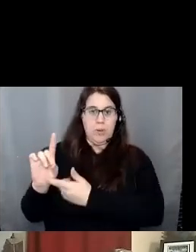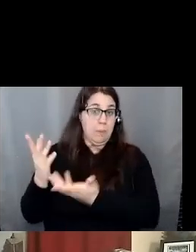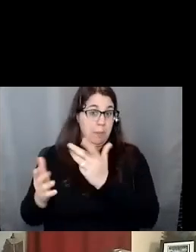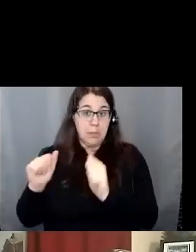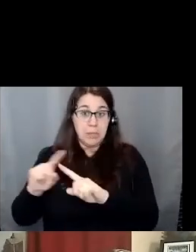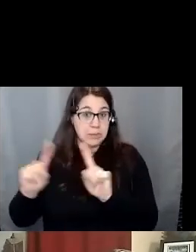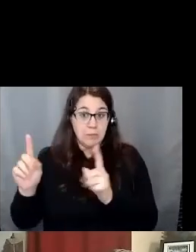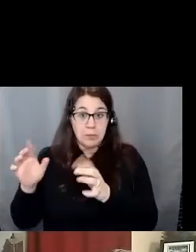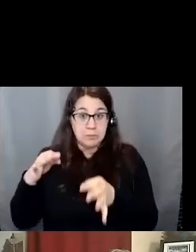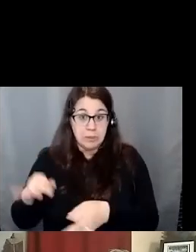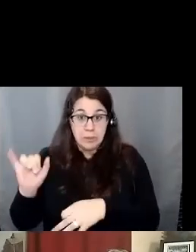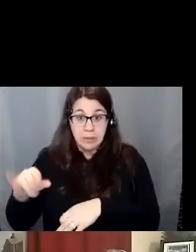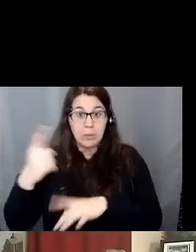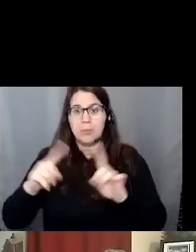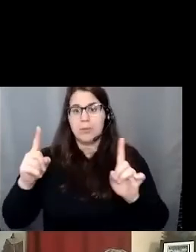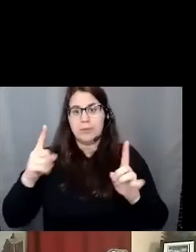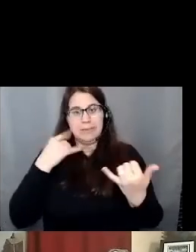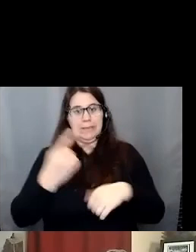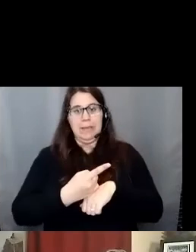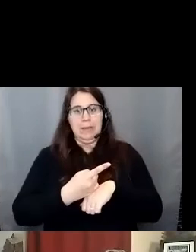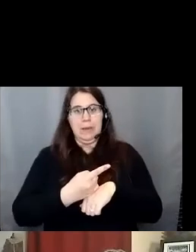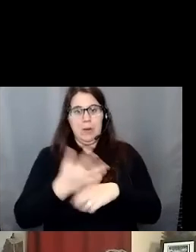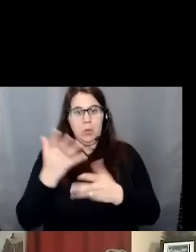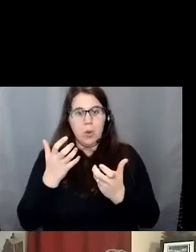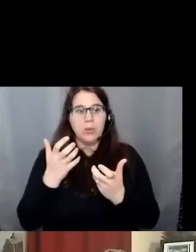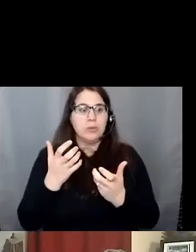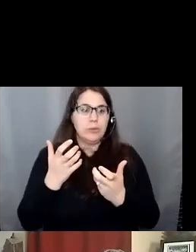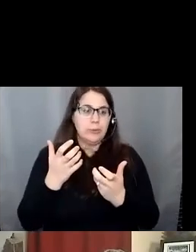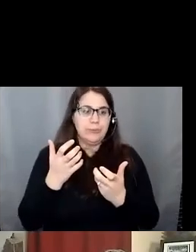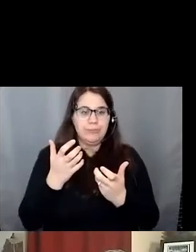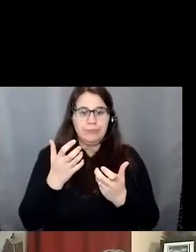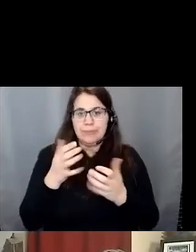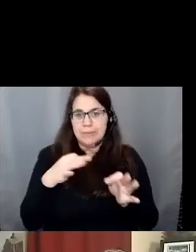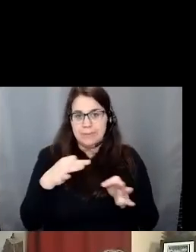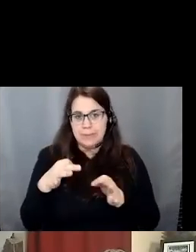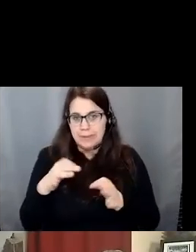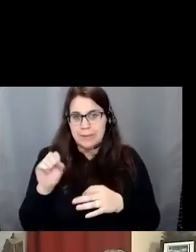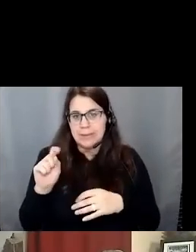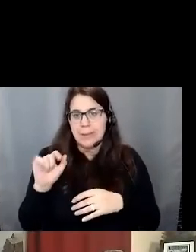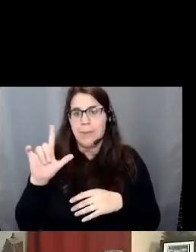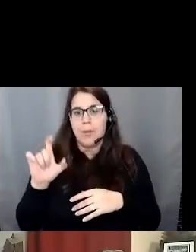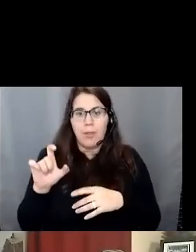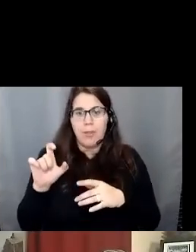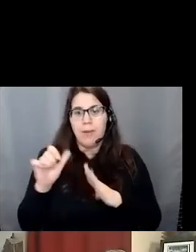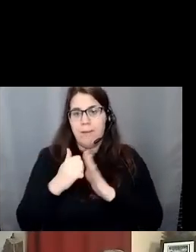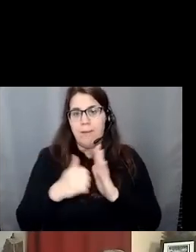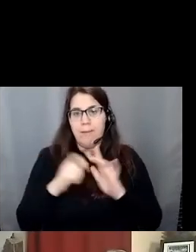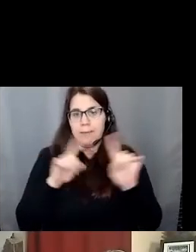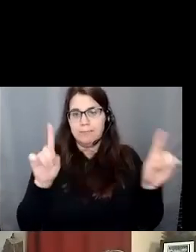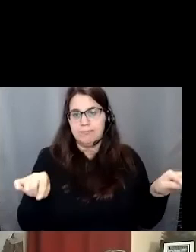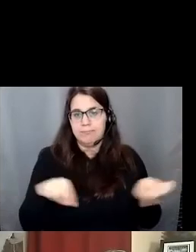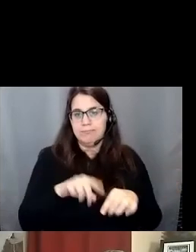webinar, but for today, we just wanted to go through what the stable account dashboard looks like and the